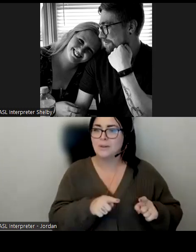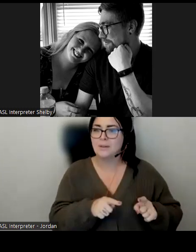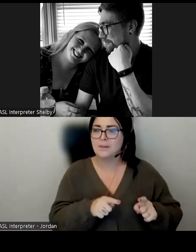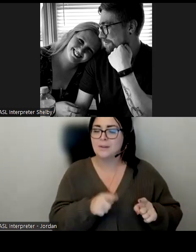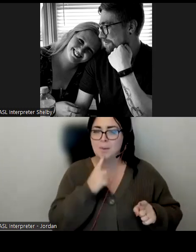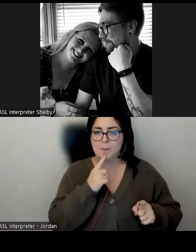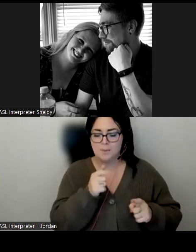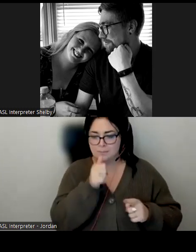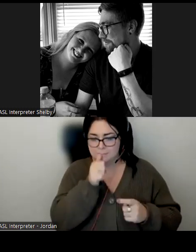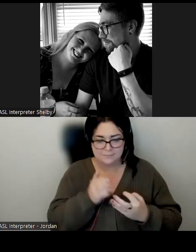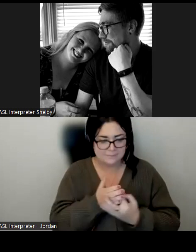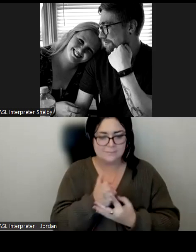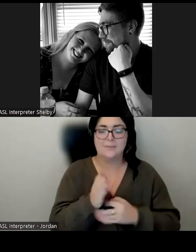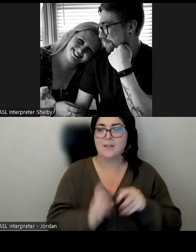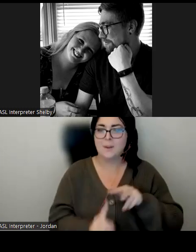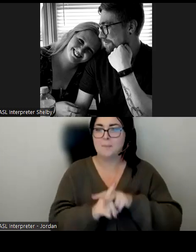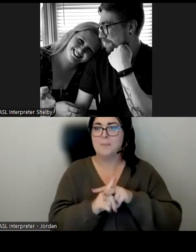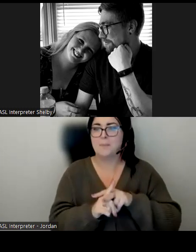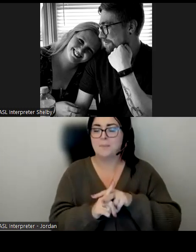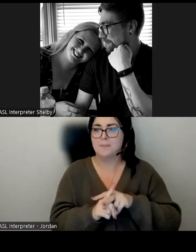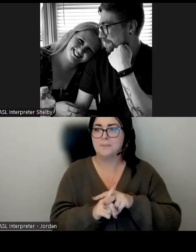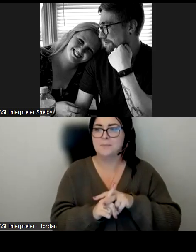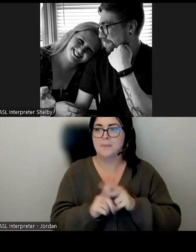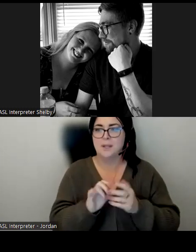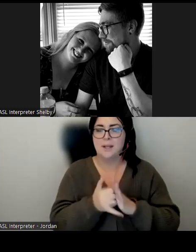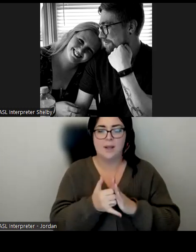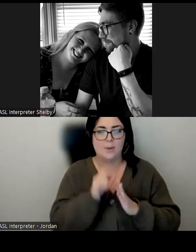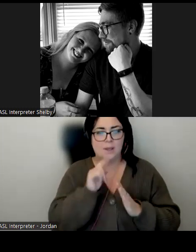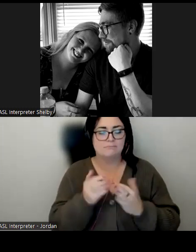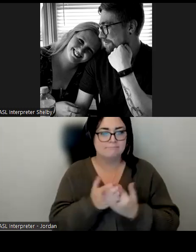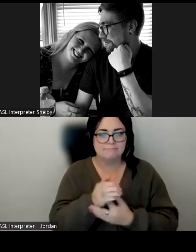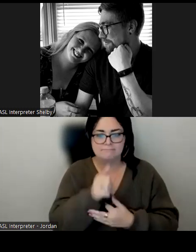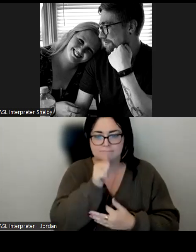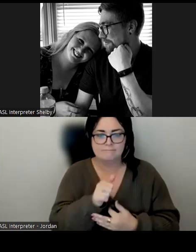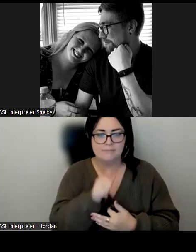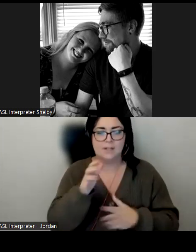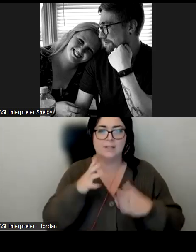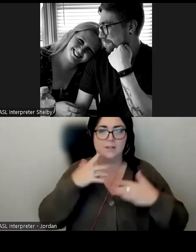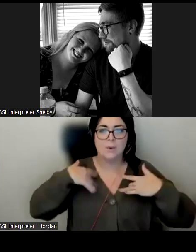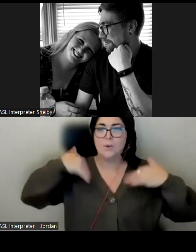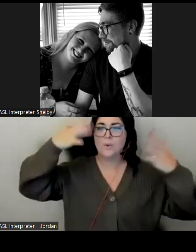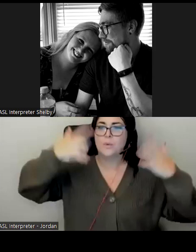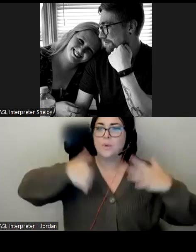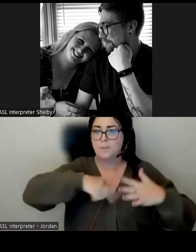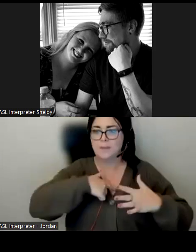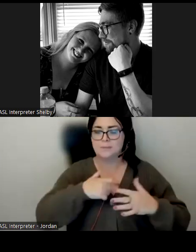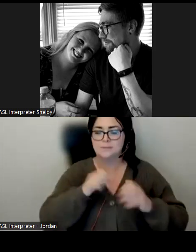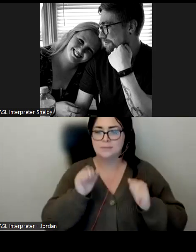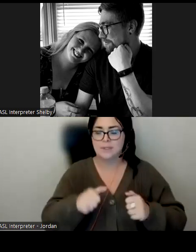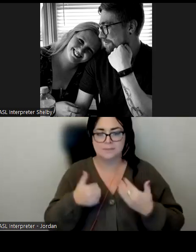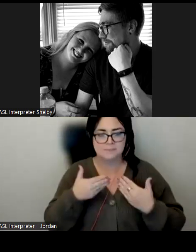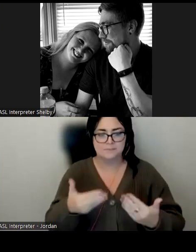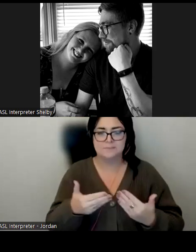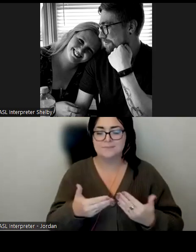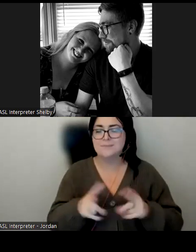our grief so that it doesn't overtake our life, and that we can work through it in a